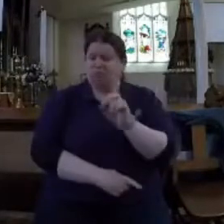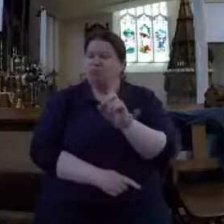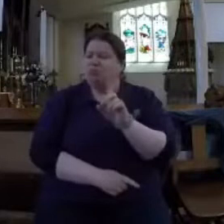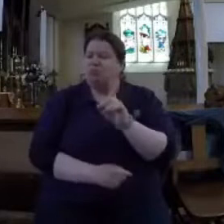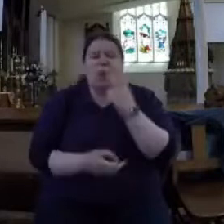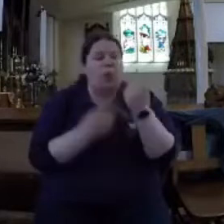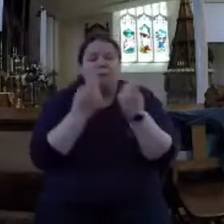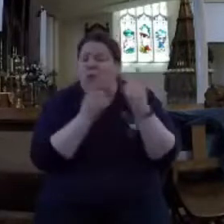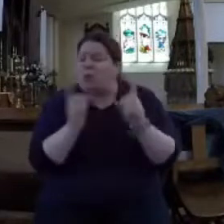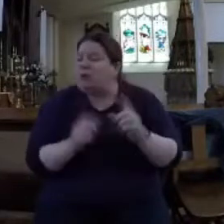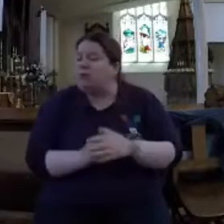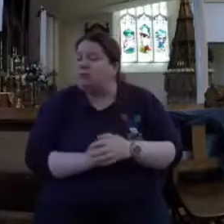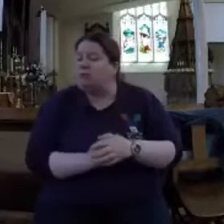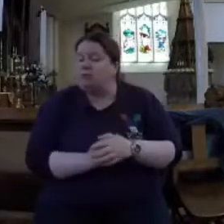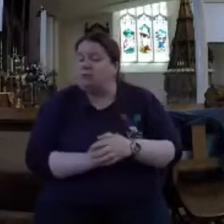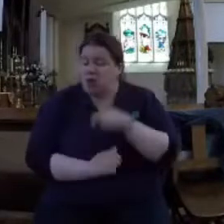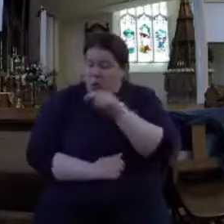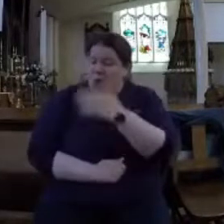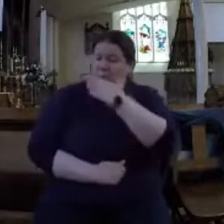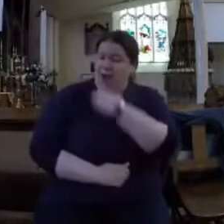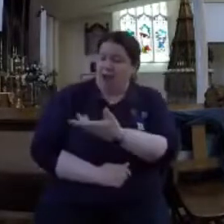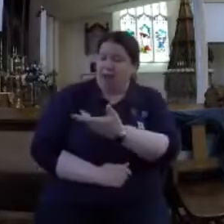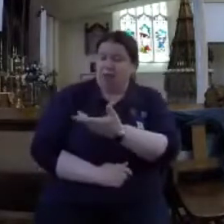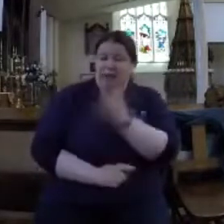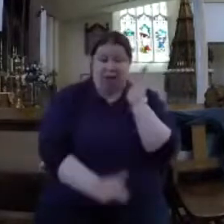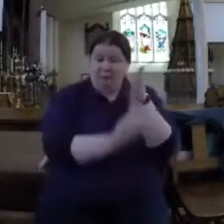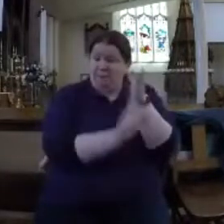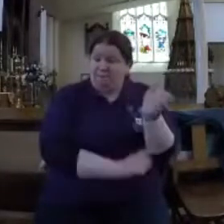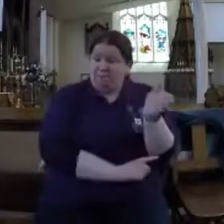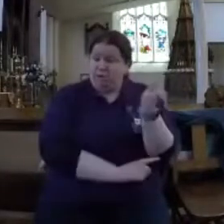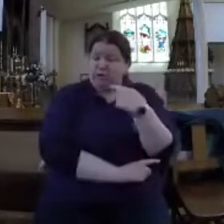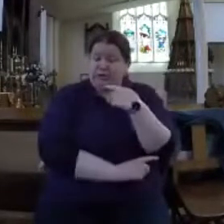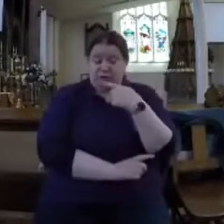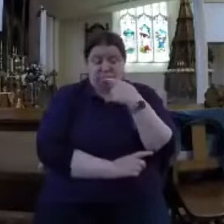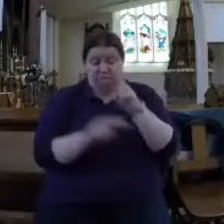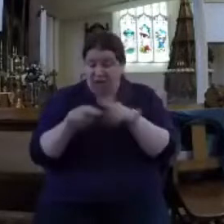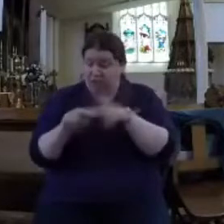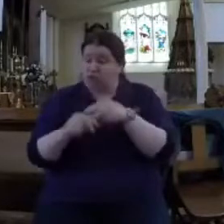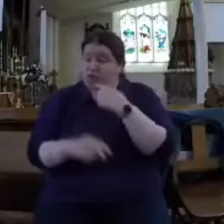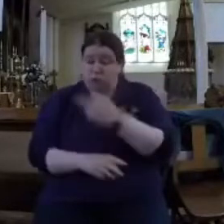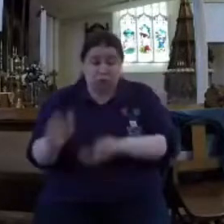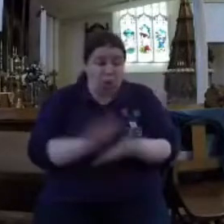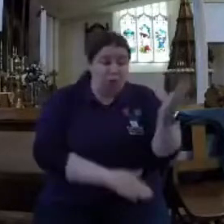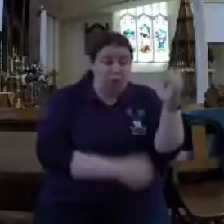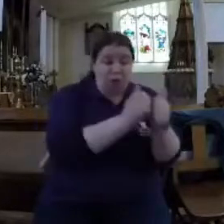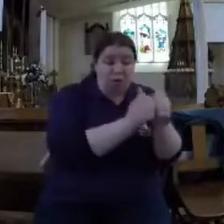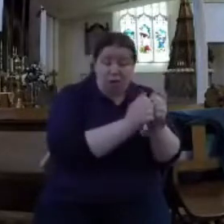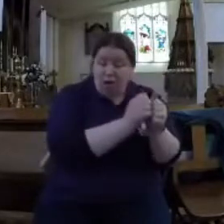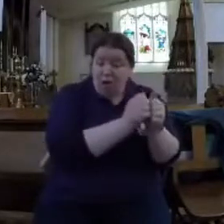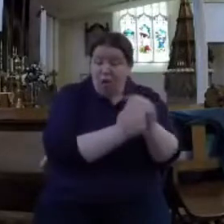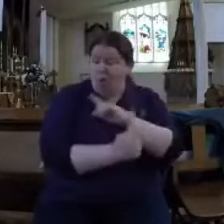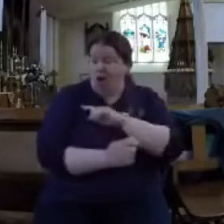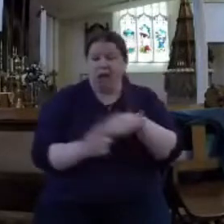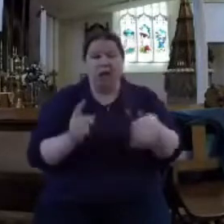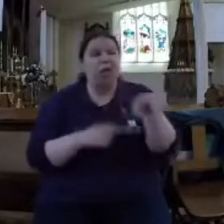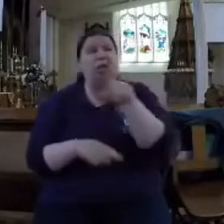for? Joseph, you're a man on a mission. Your dad has told you to find your brothers. Why are you wandering